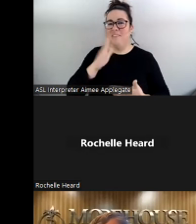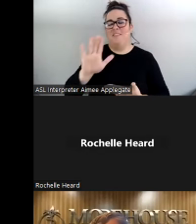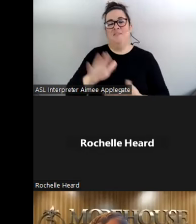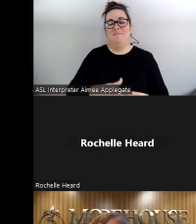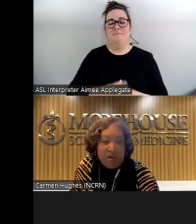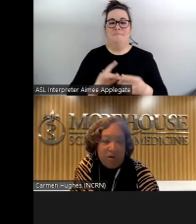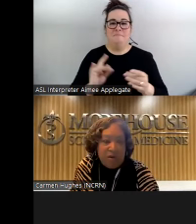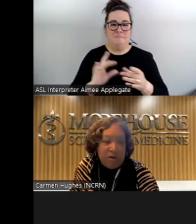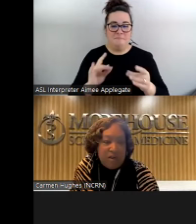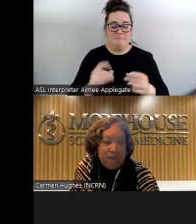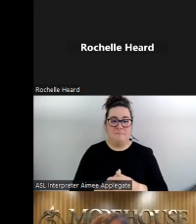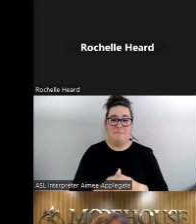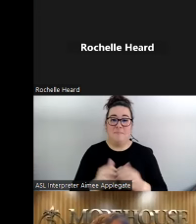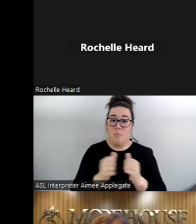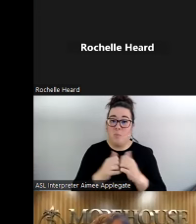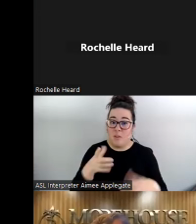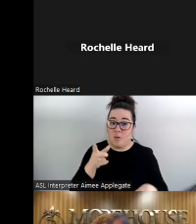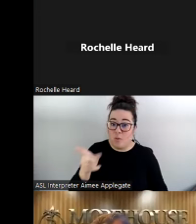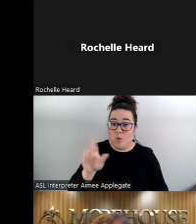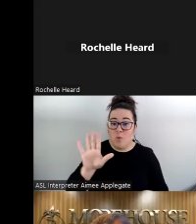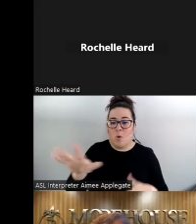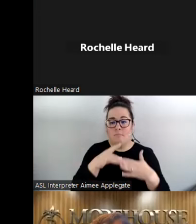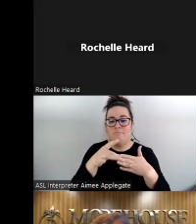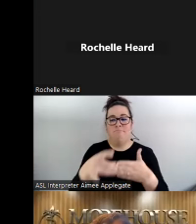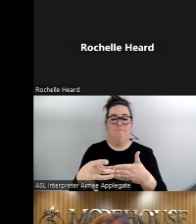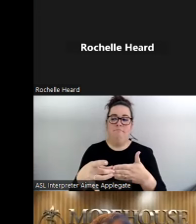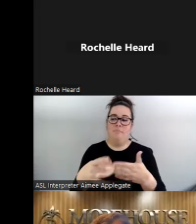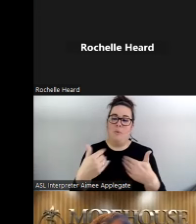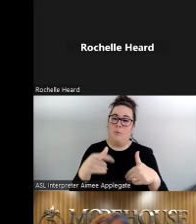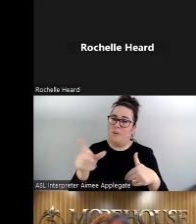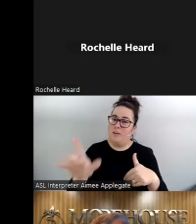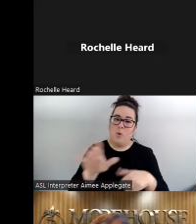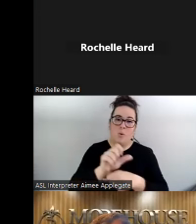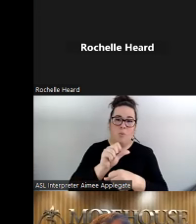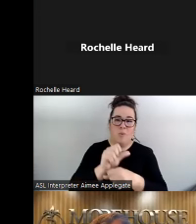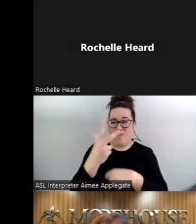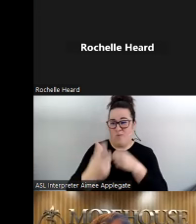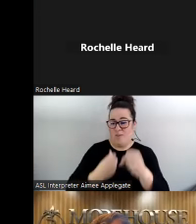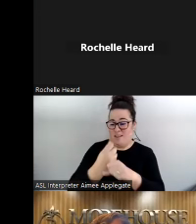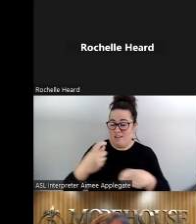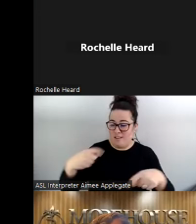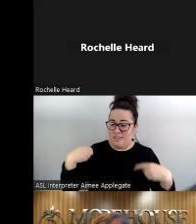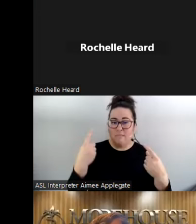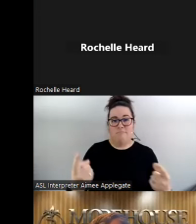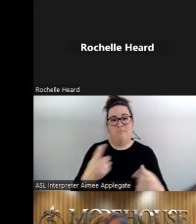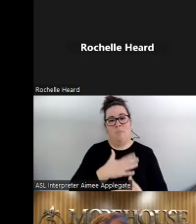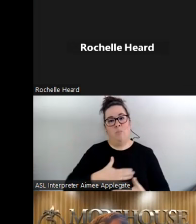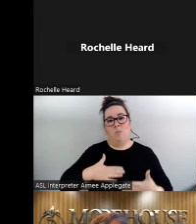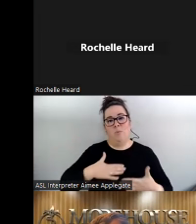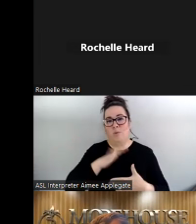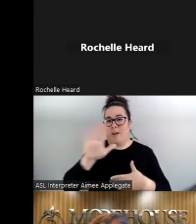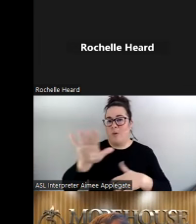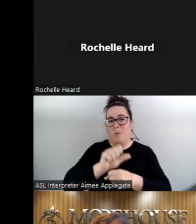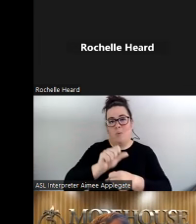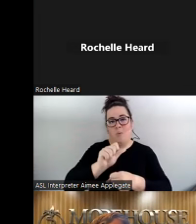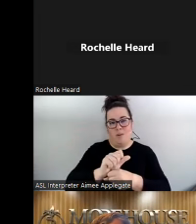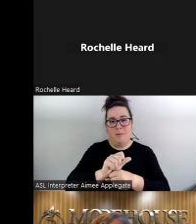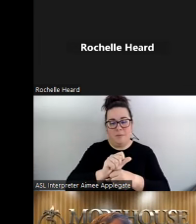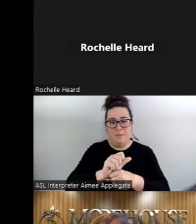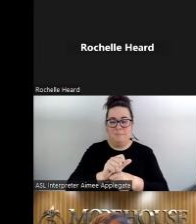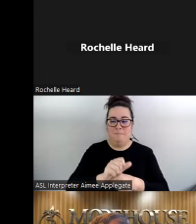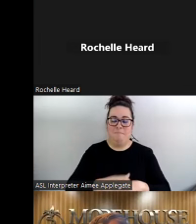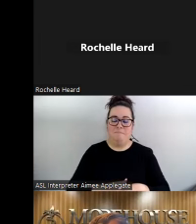Without you and your leadership, you've done such great work over the last 3 years, and we certainly appreciate you and the work that you have